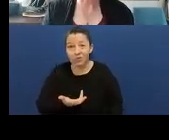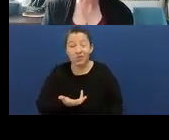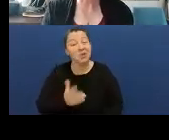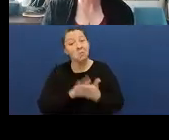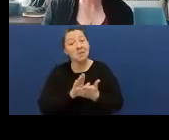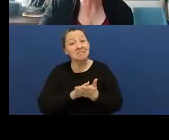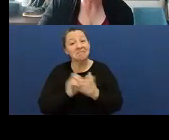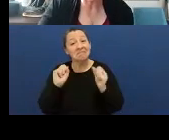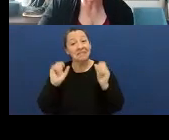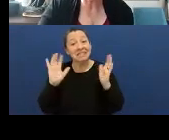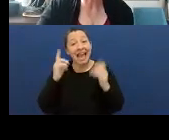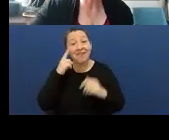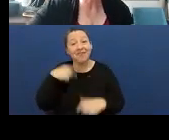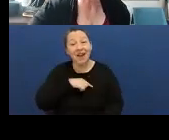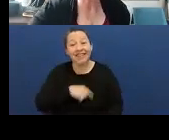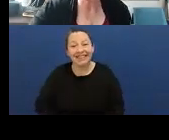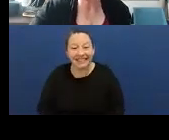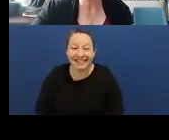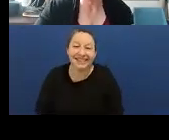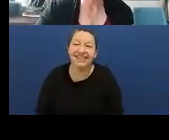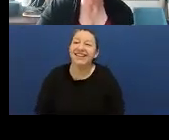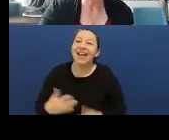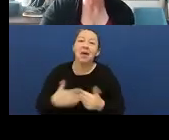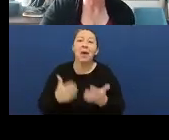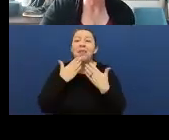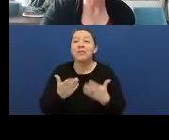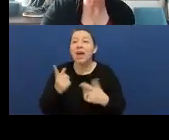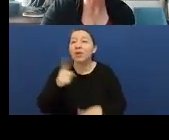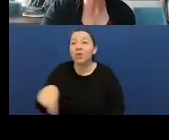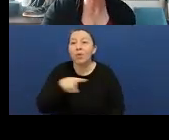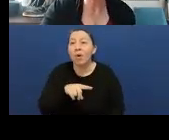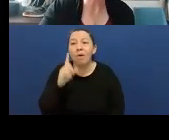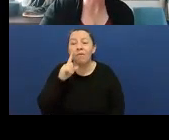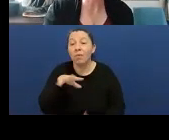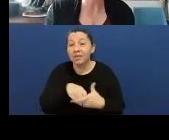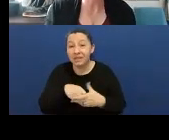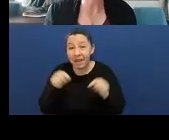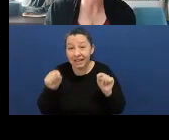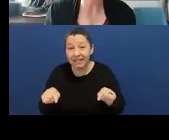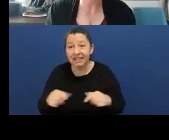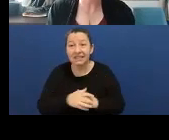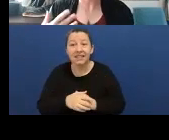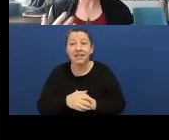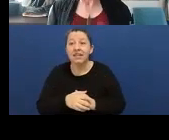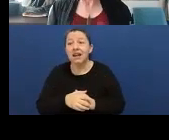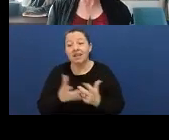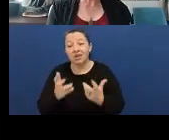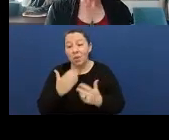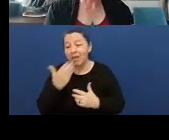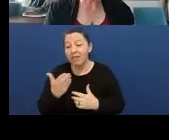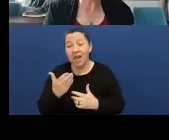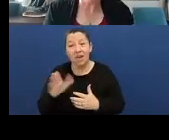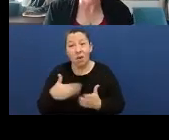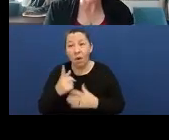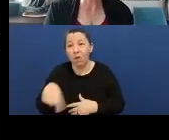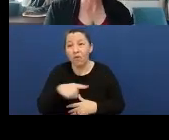Anyway, so you know, thank you guys so much for participating in this. And I just wanted to thank you all for coming to